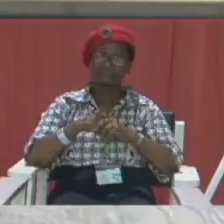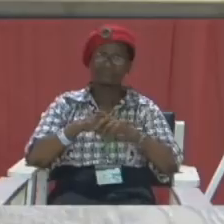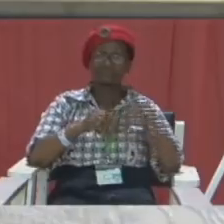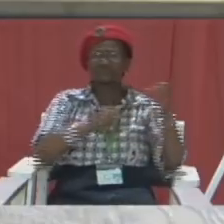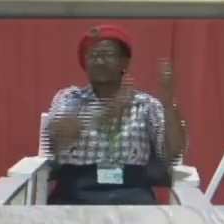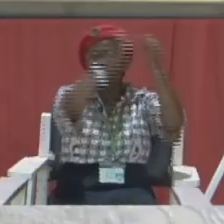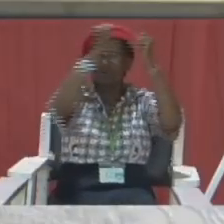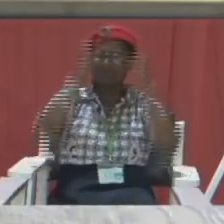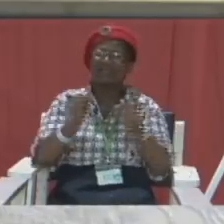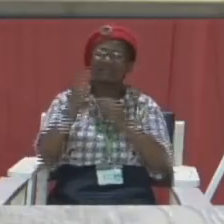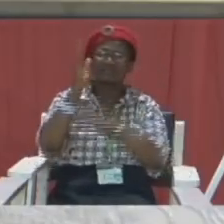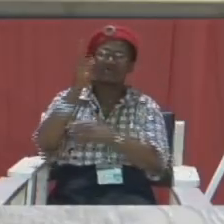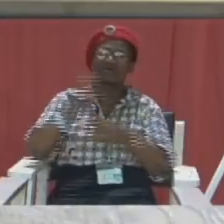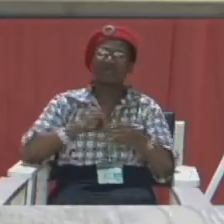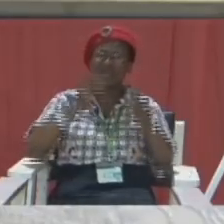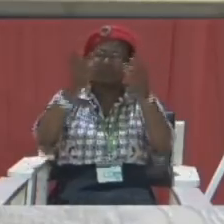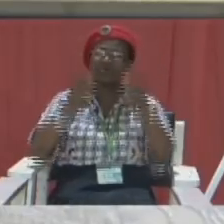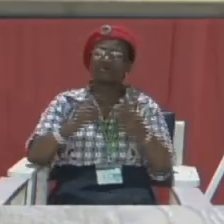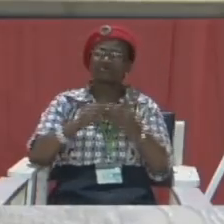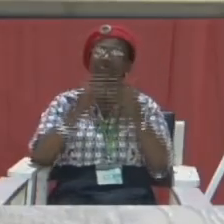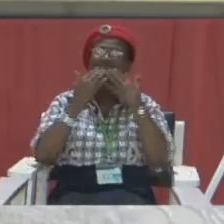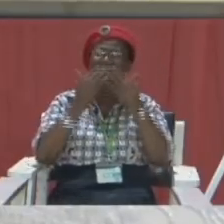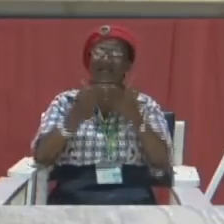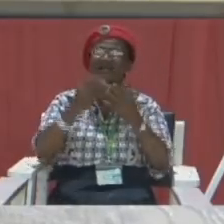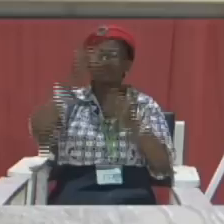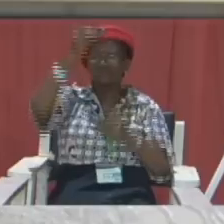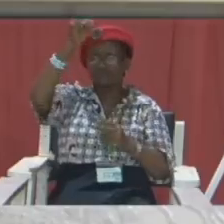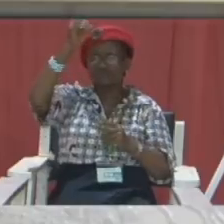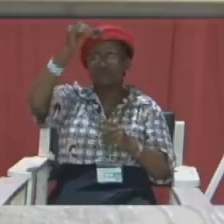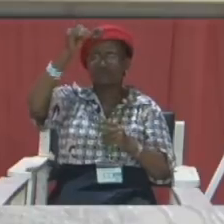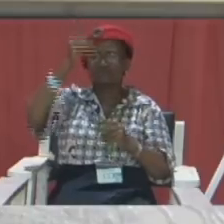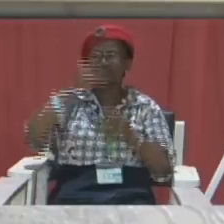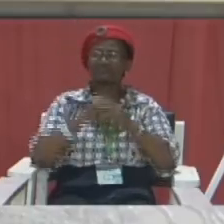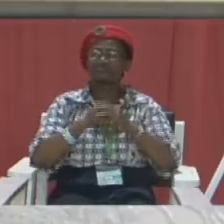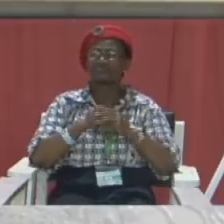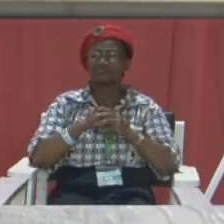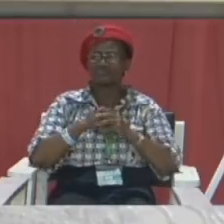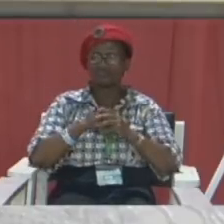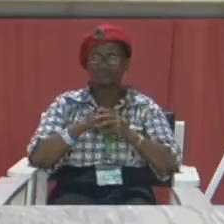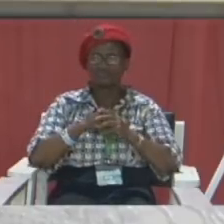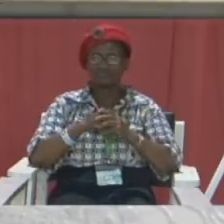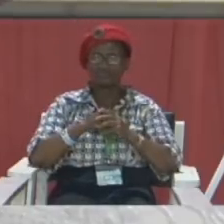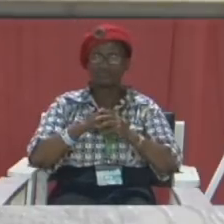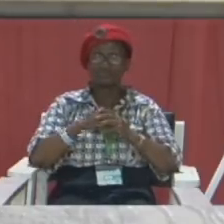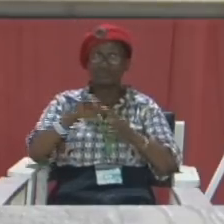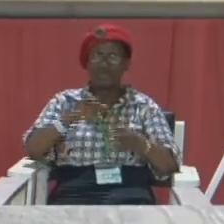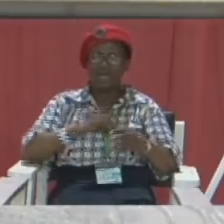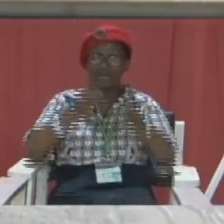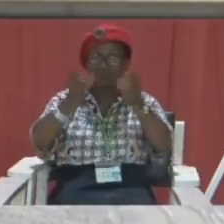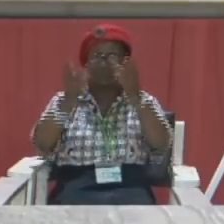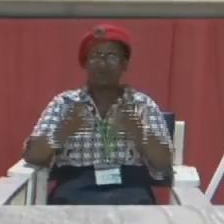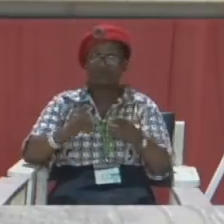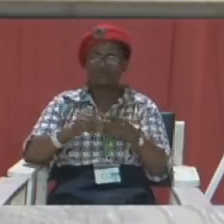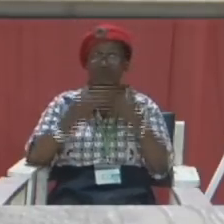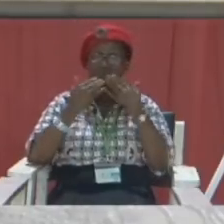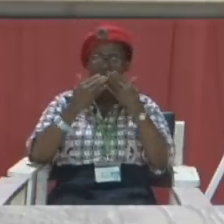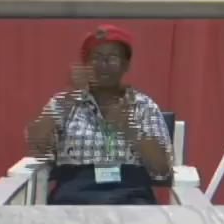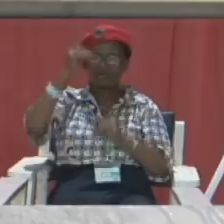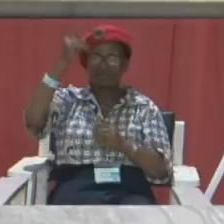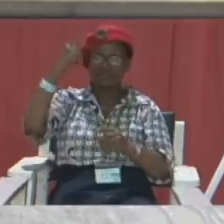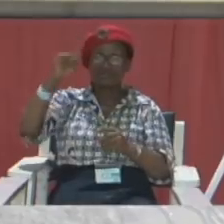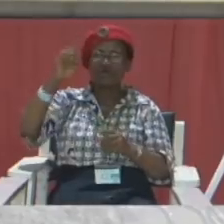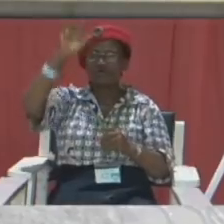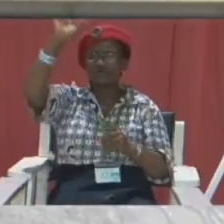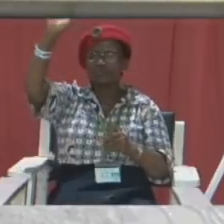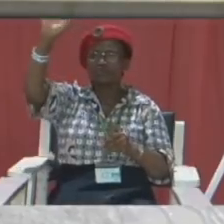Almighty God, I want to thank you. Olorun Olodumare, mo dupe lowo re. I want to thank you for your word. Mo dupe fun oro